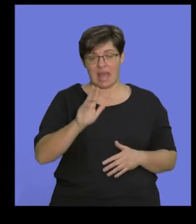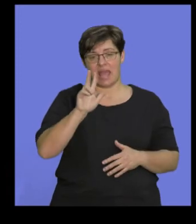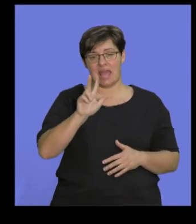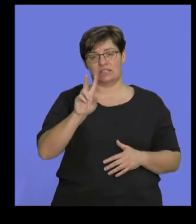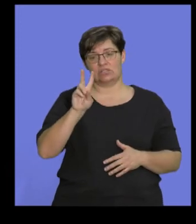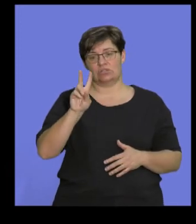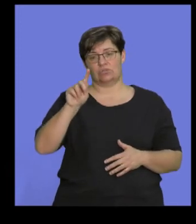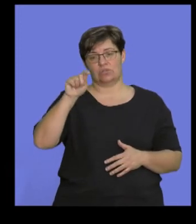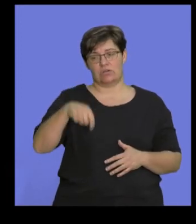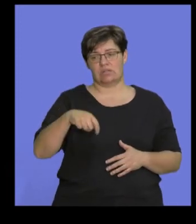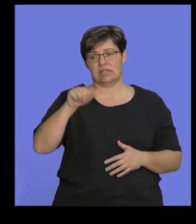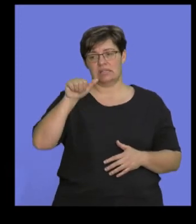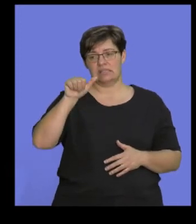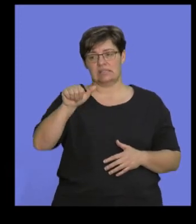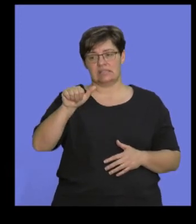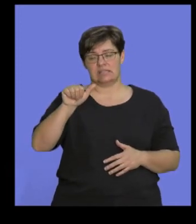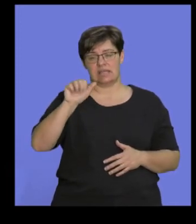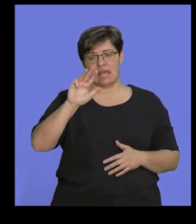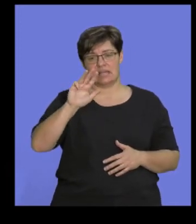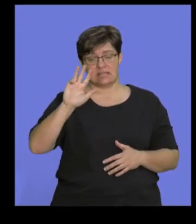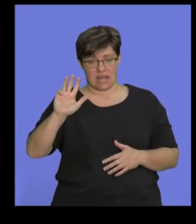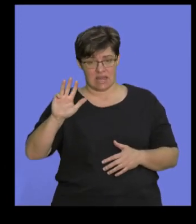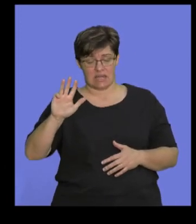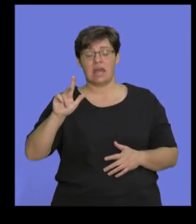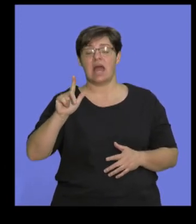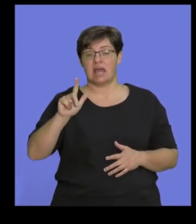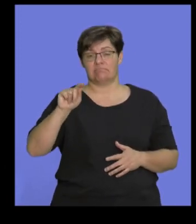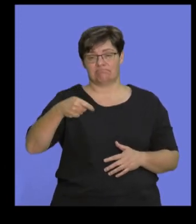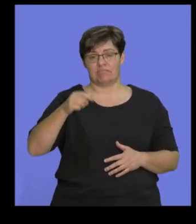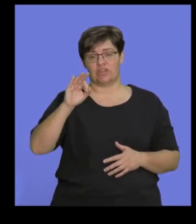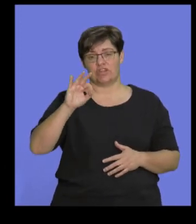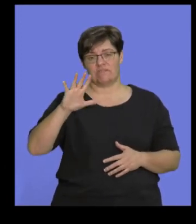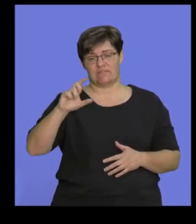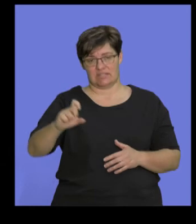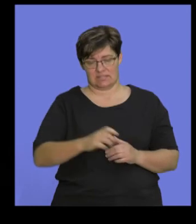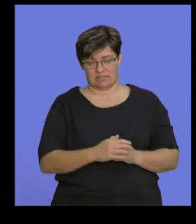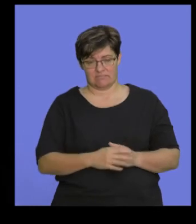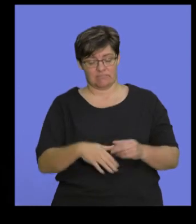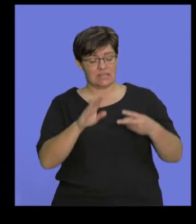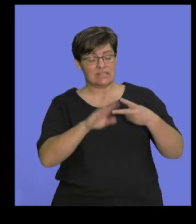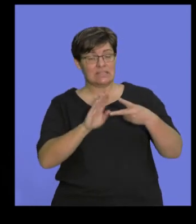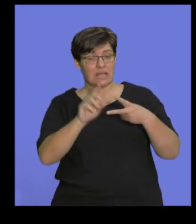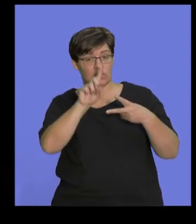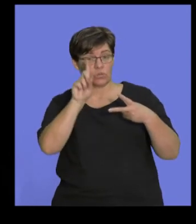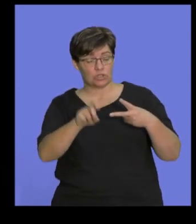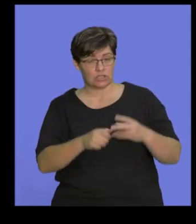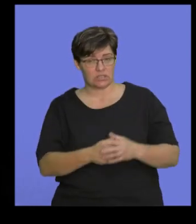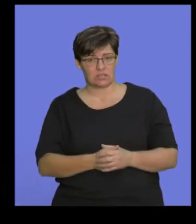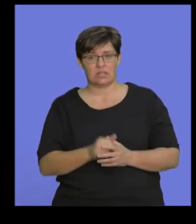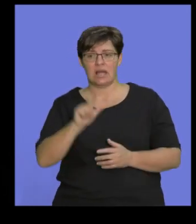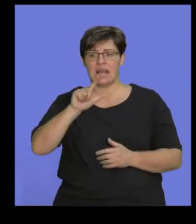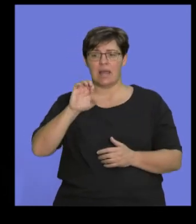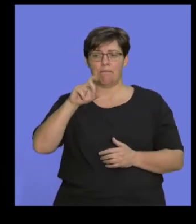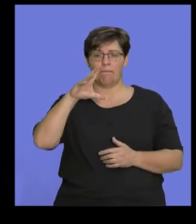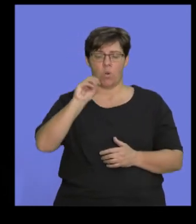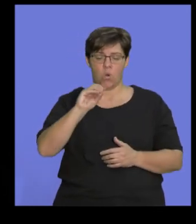82,689 and 35 cents. The second question, Lebu invests